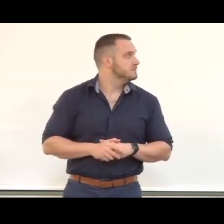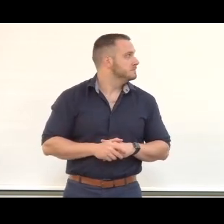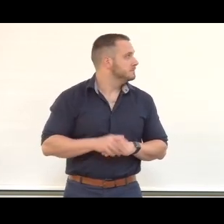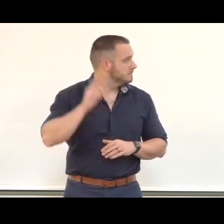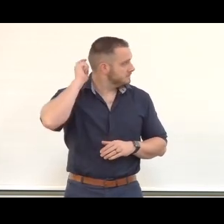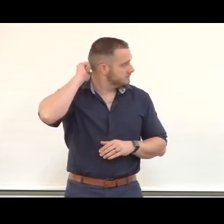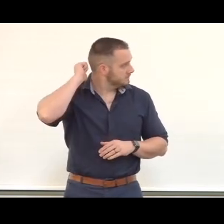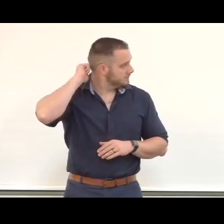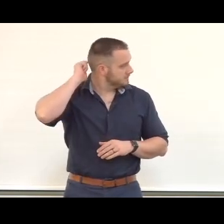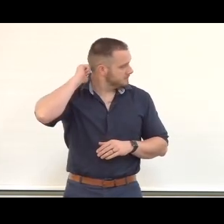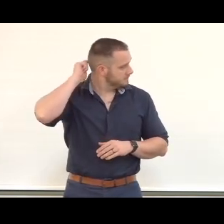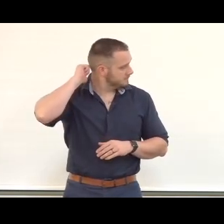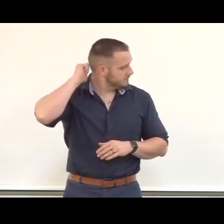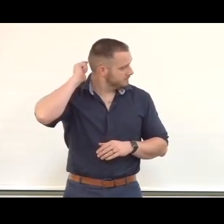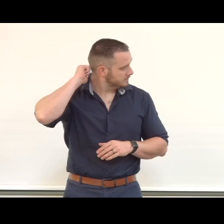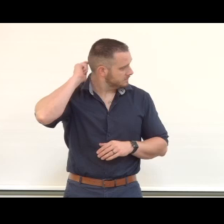All right.